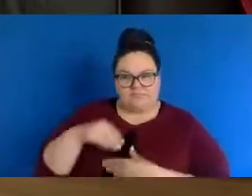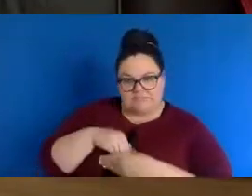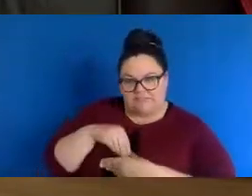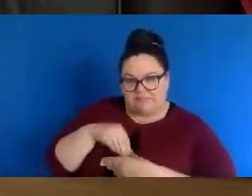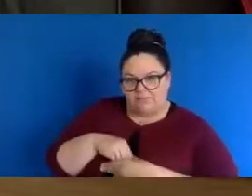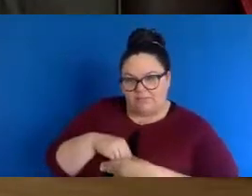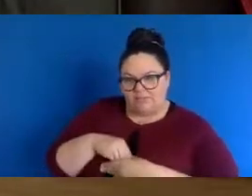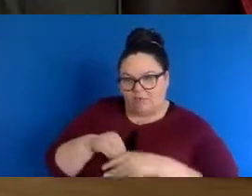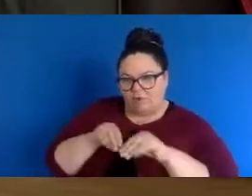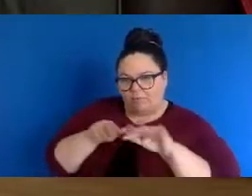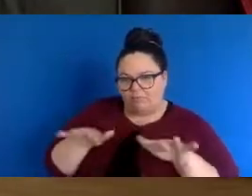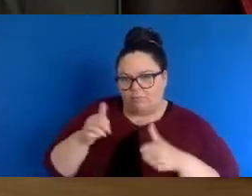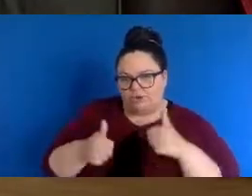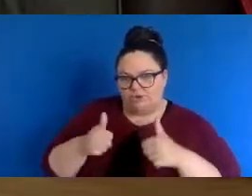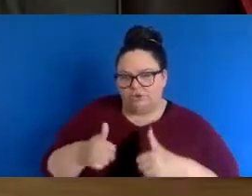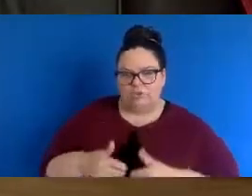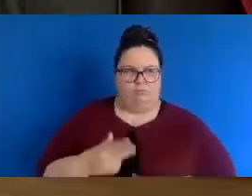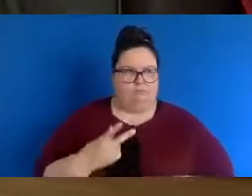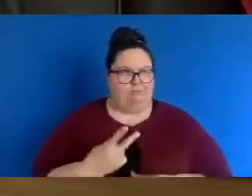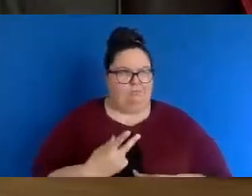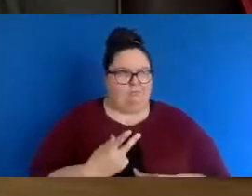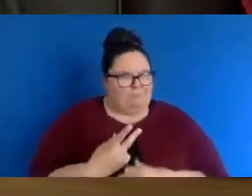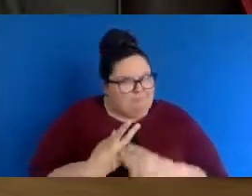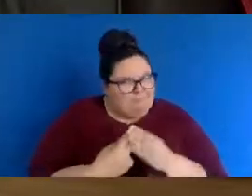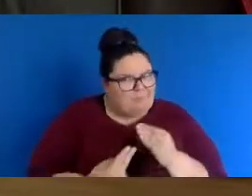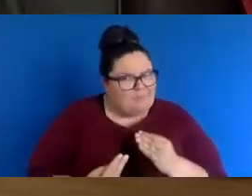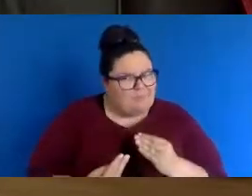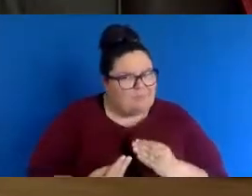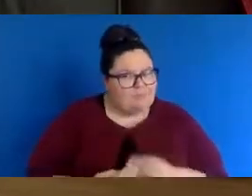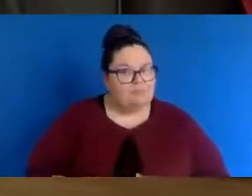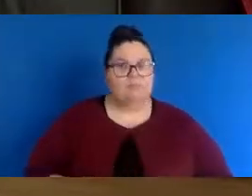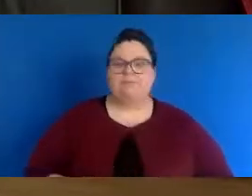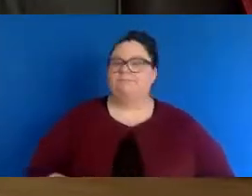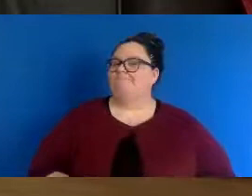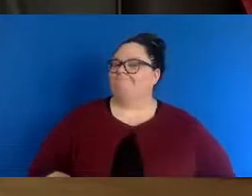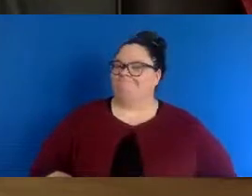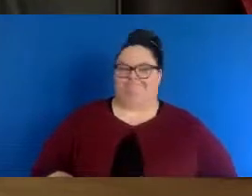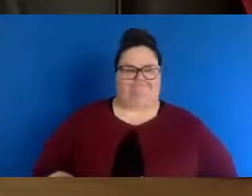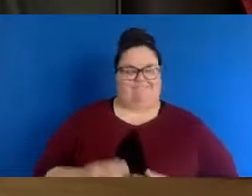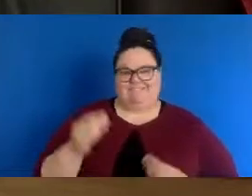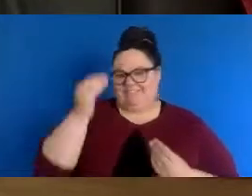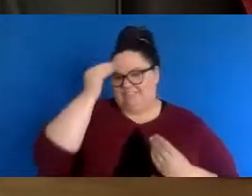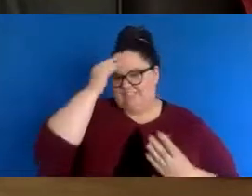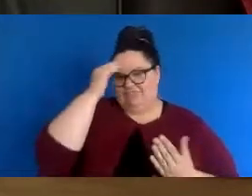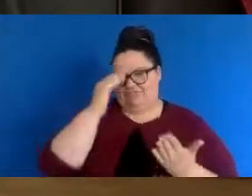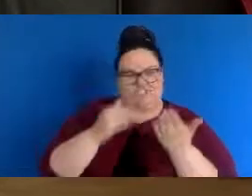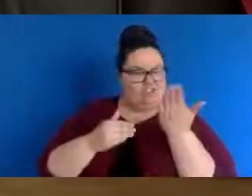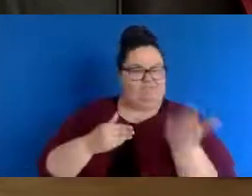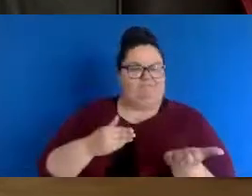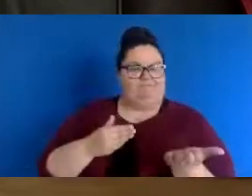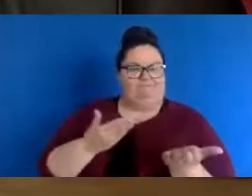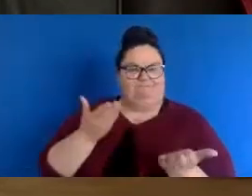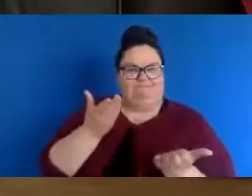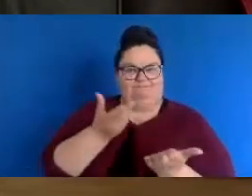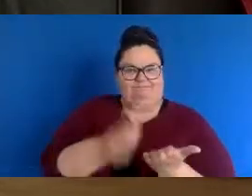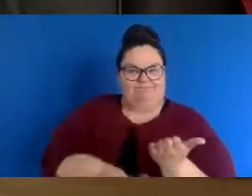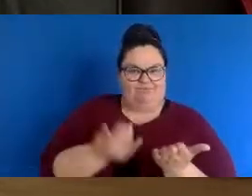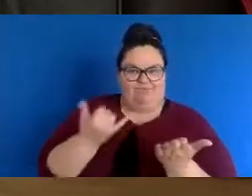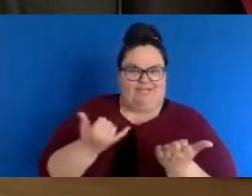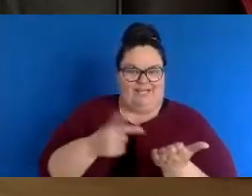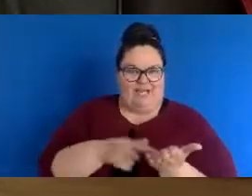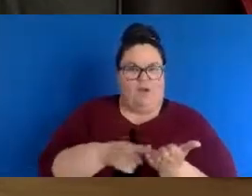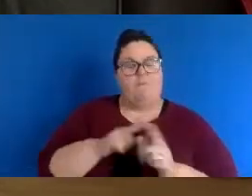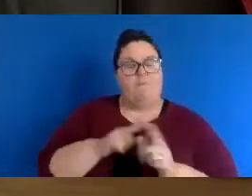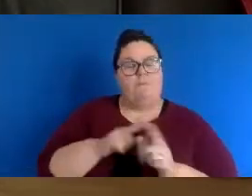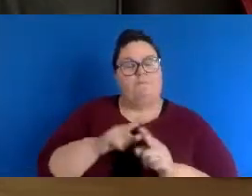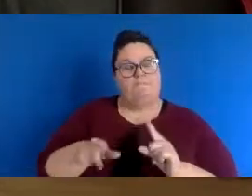guess both, actually. I don't have that data in front of me. I think what I do know right now is that what we're